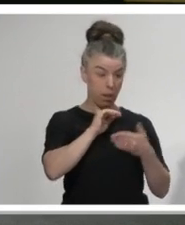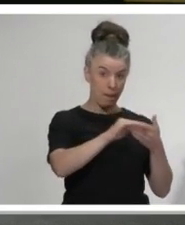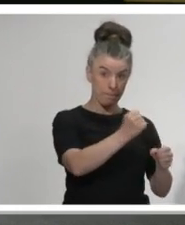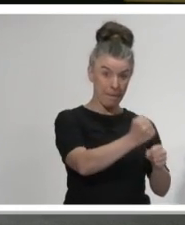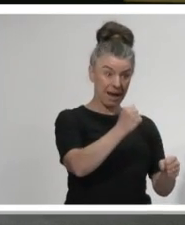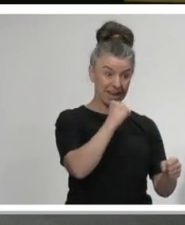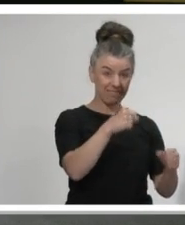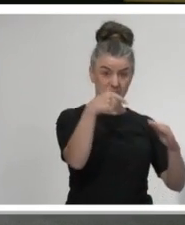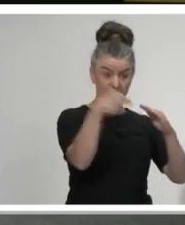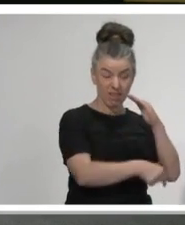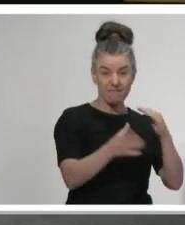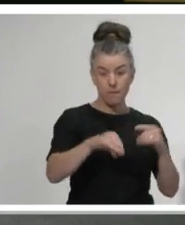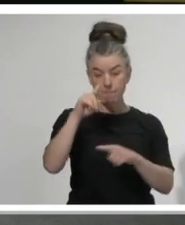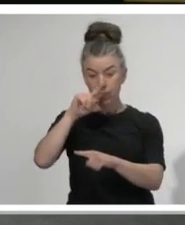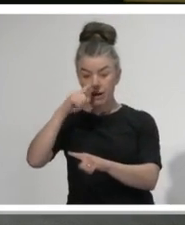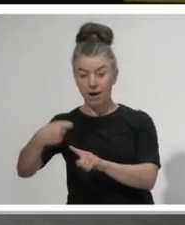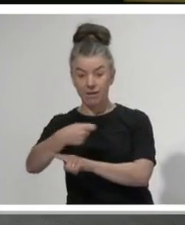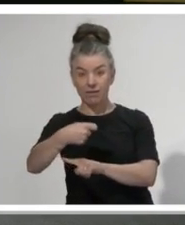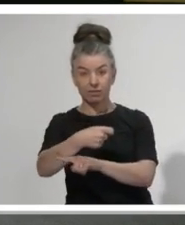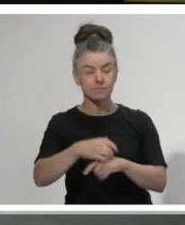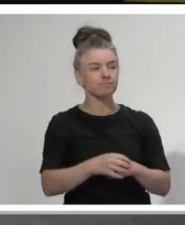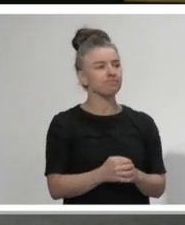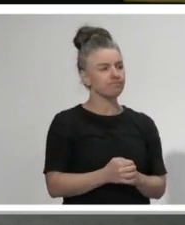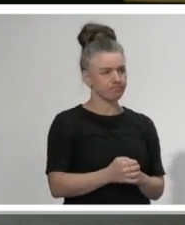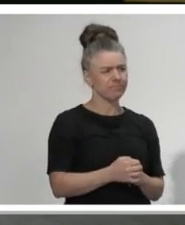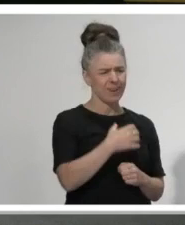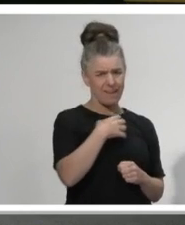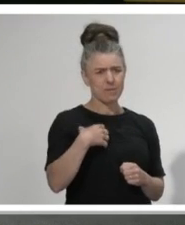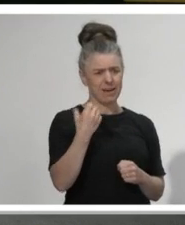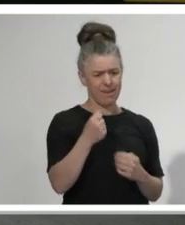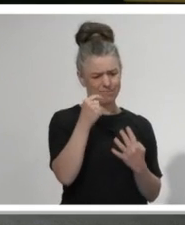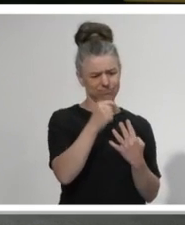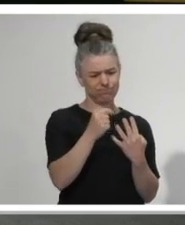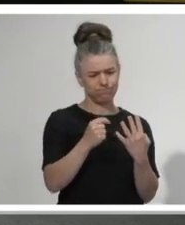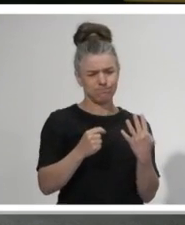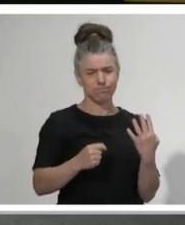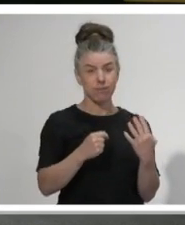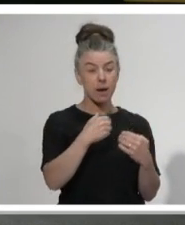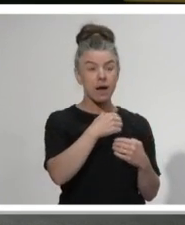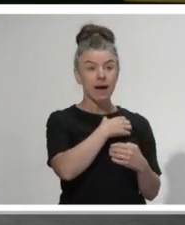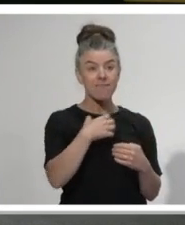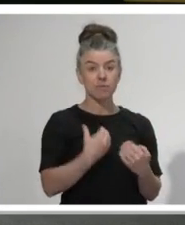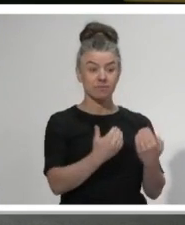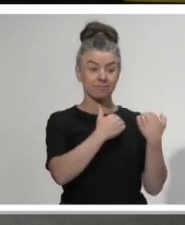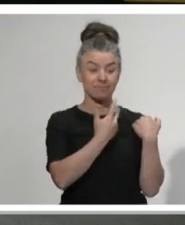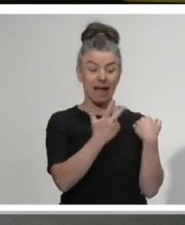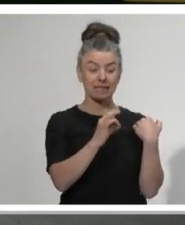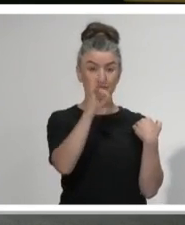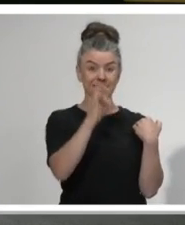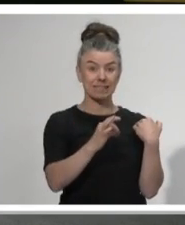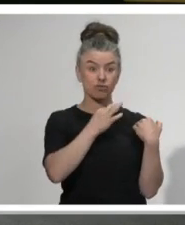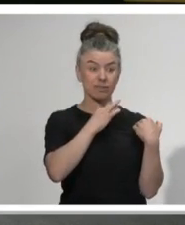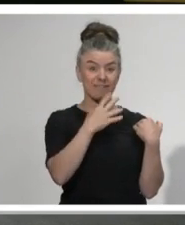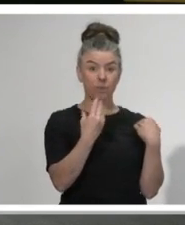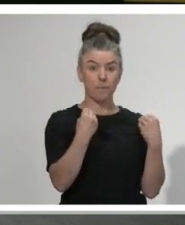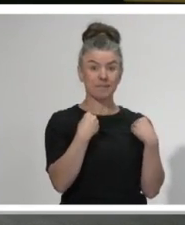the Business Finance Guarantee Scheme is a significant contribution from the government to carrying risk for those loans. The banks have very